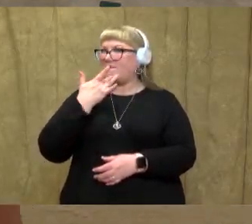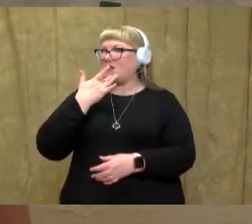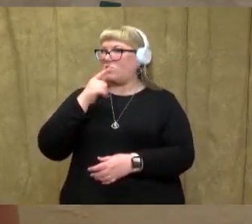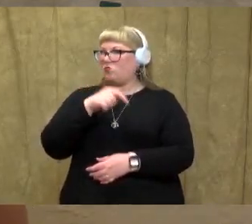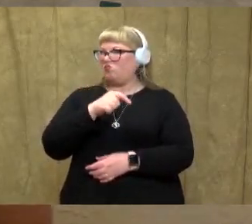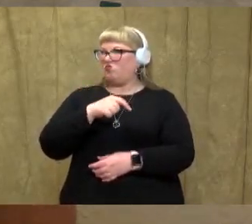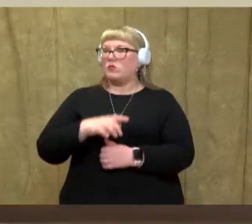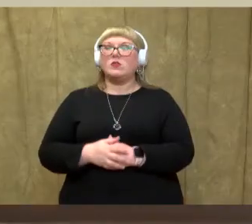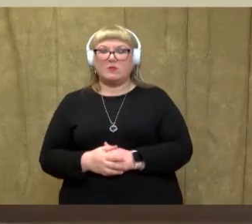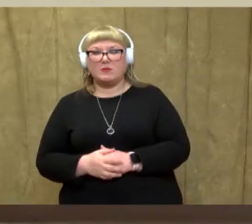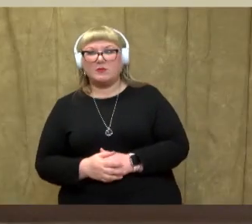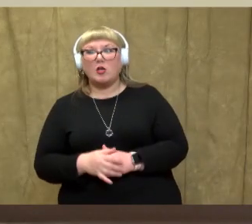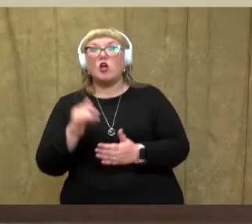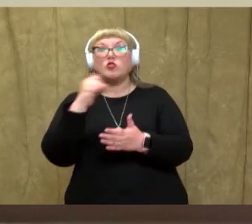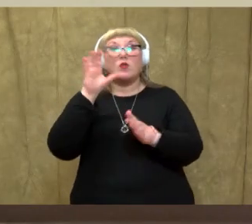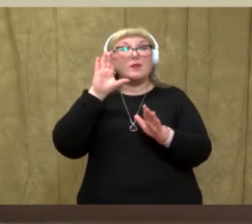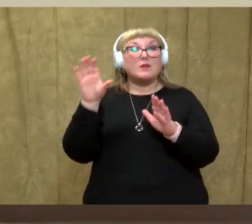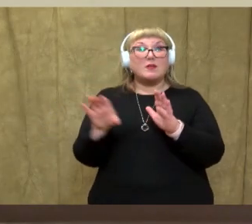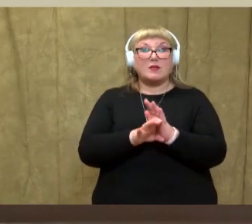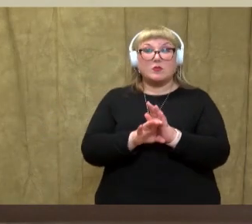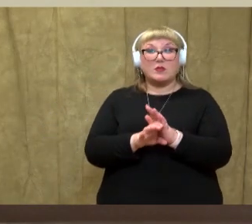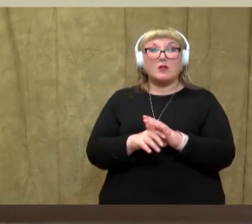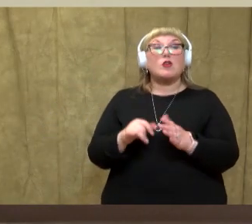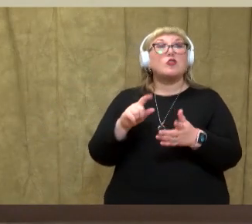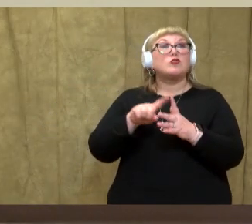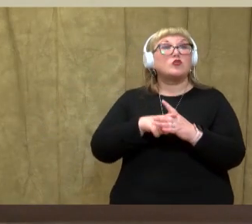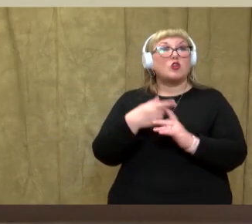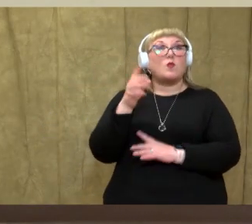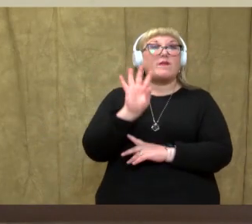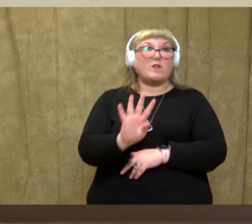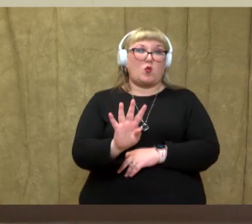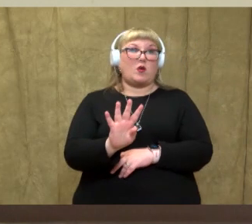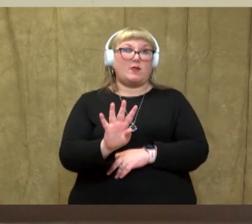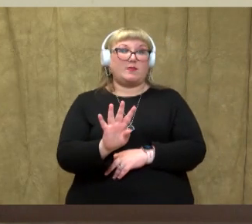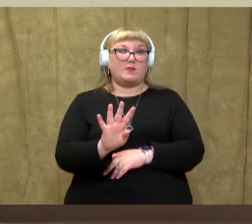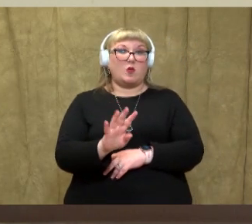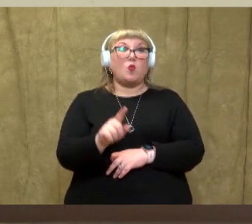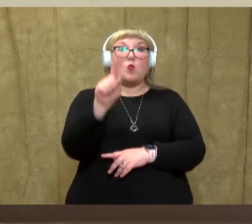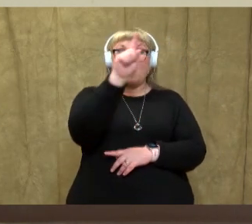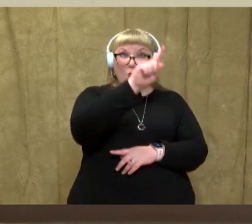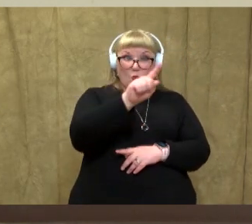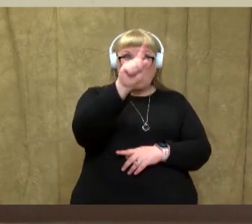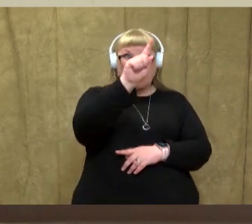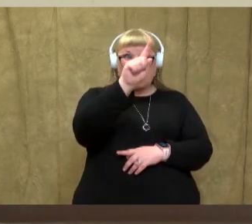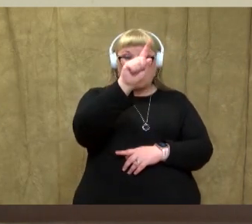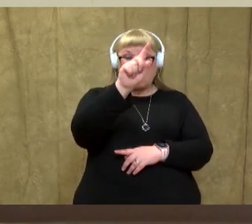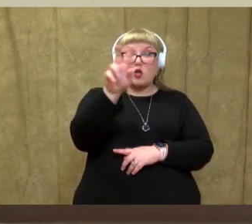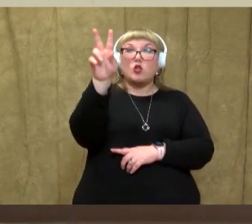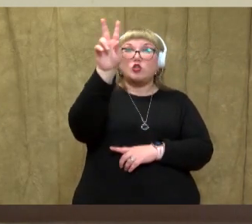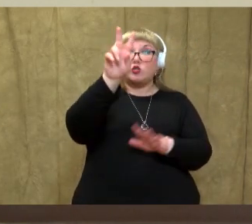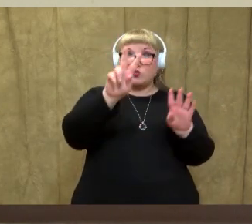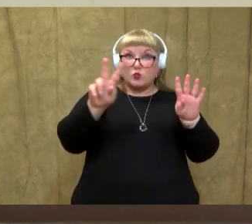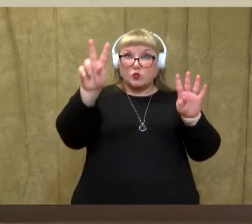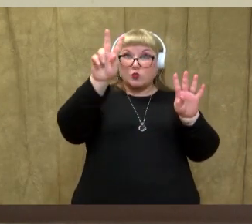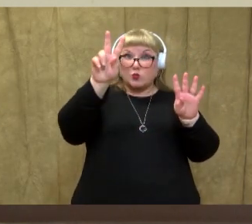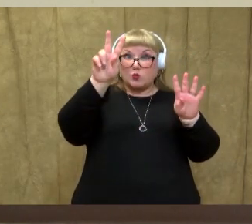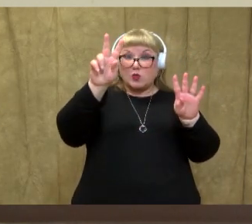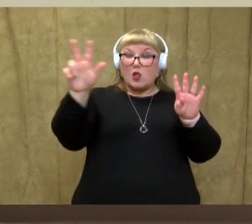Now let's draw a picture. We will start with 4. 1,